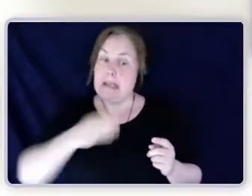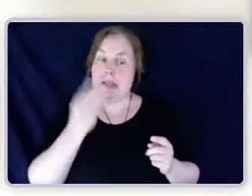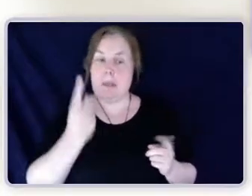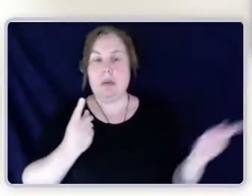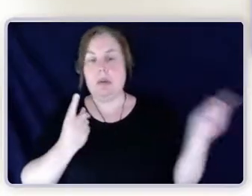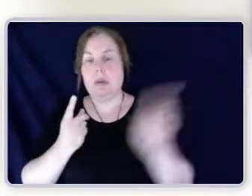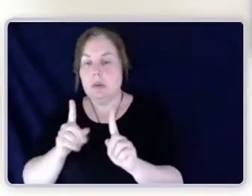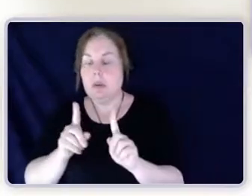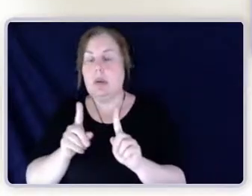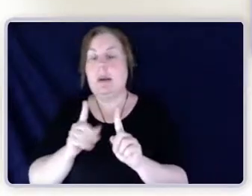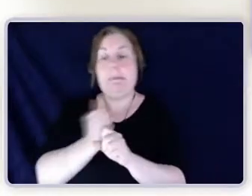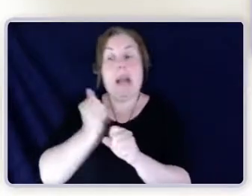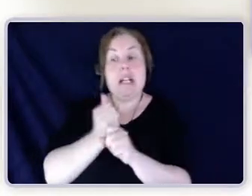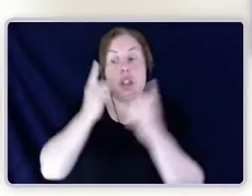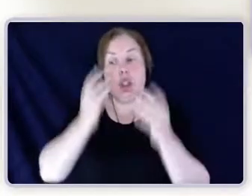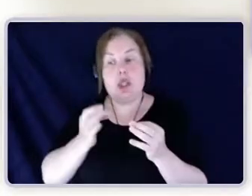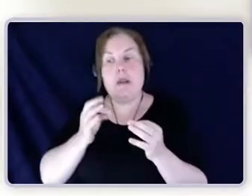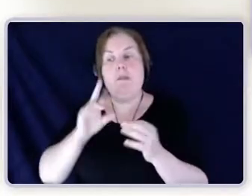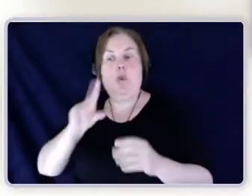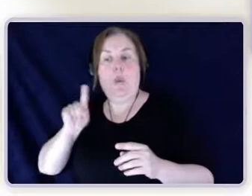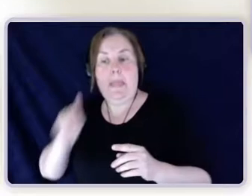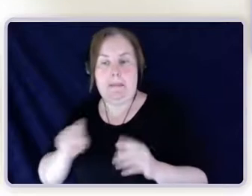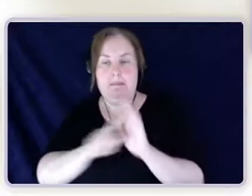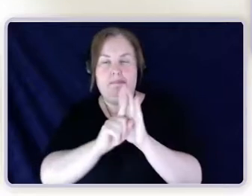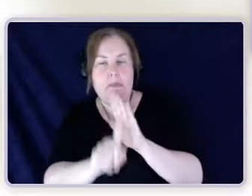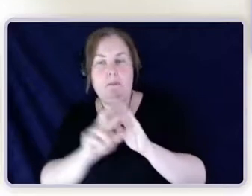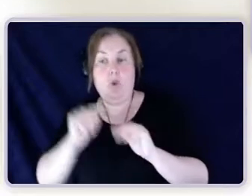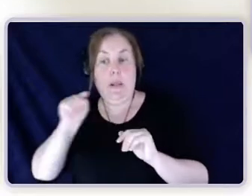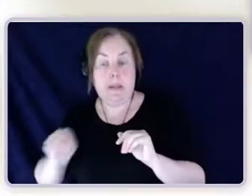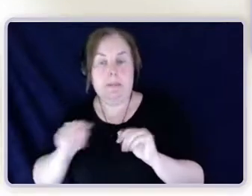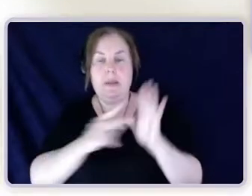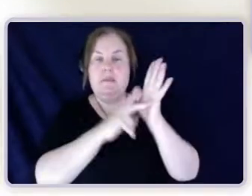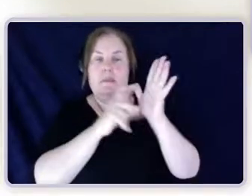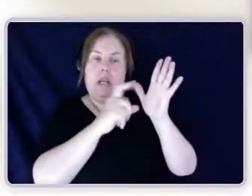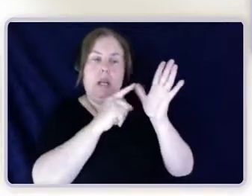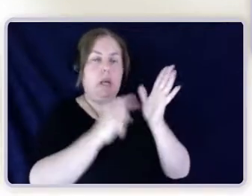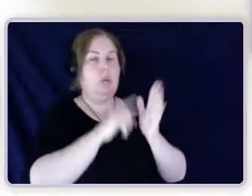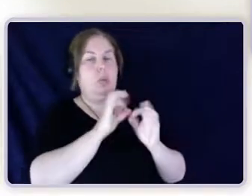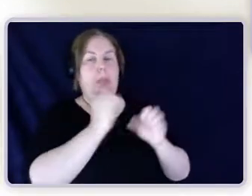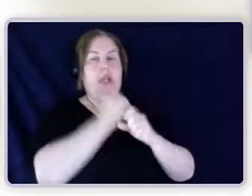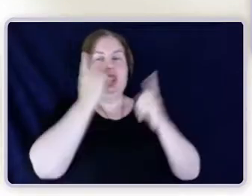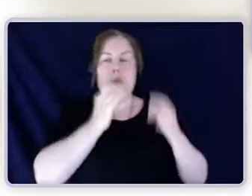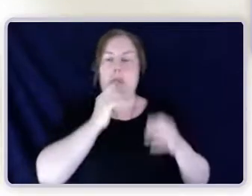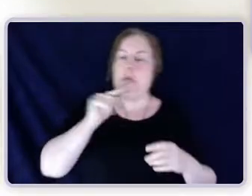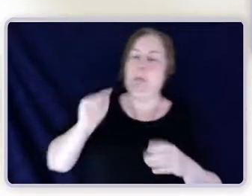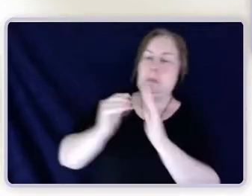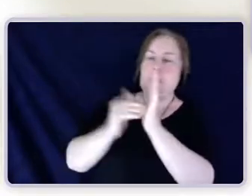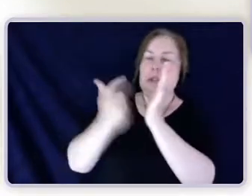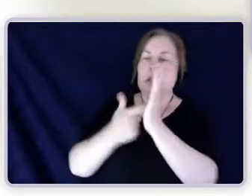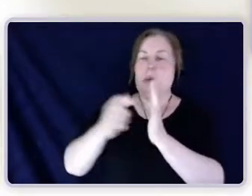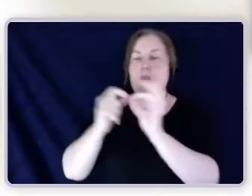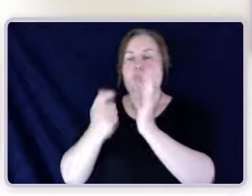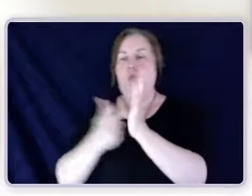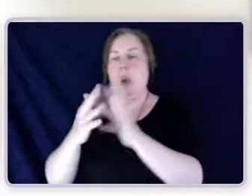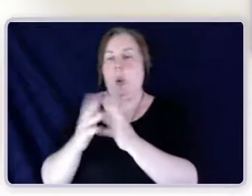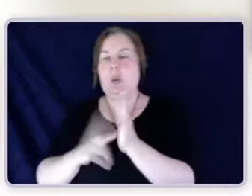VCAT itself doesn't make decisions and say, Mr. Brown, you will be under a guardianship order and we decide that